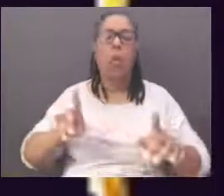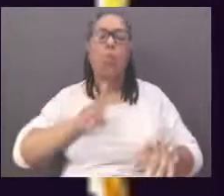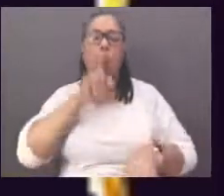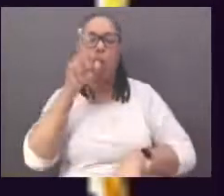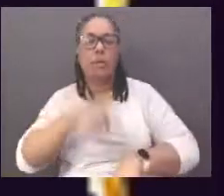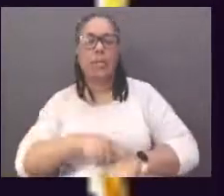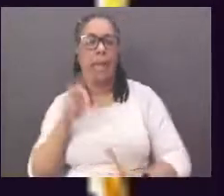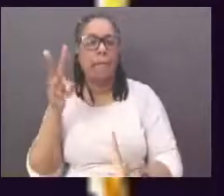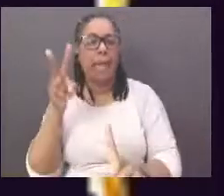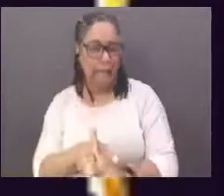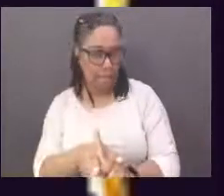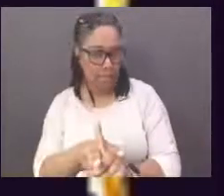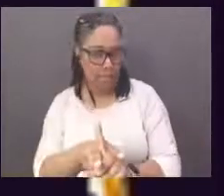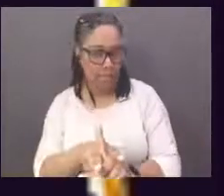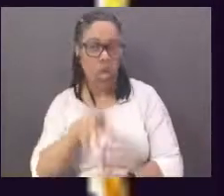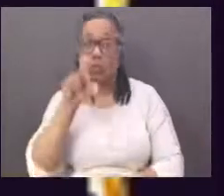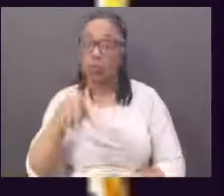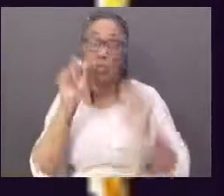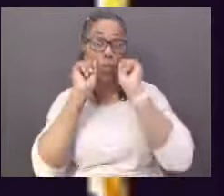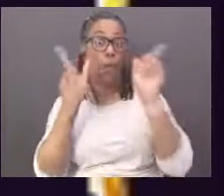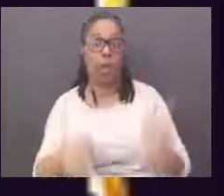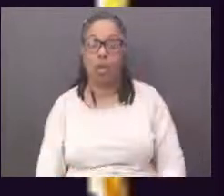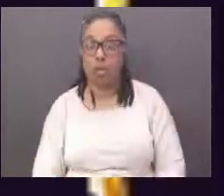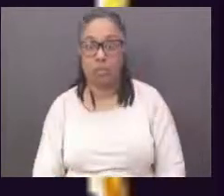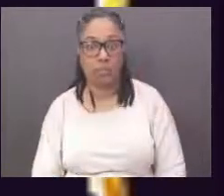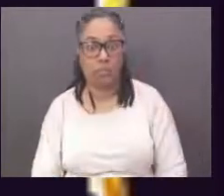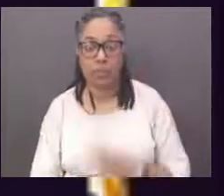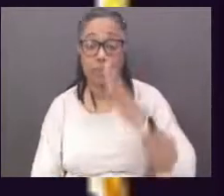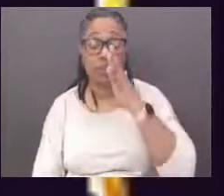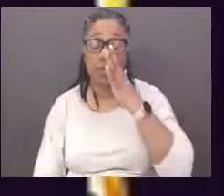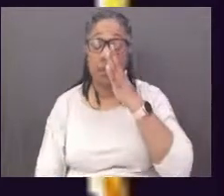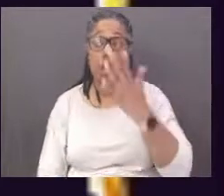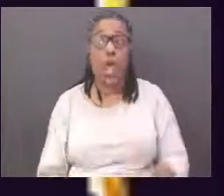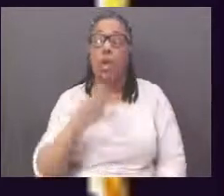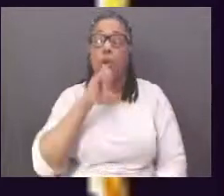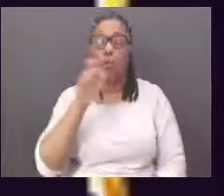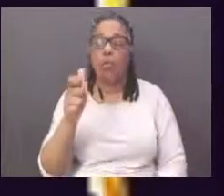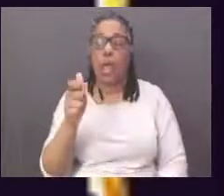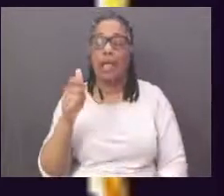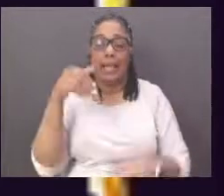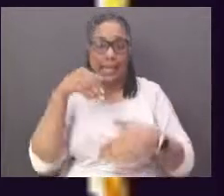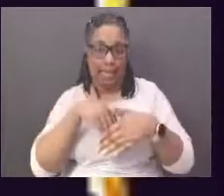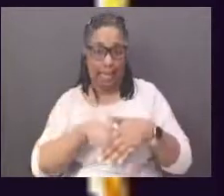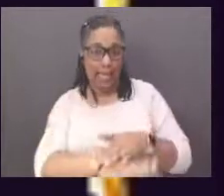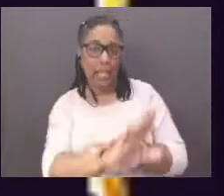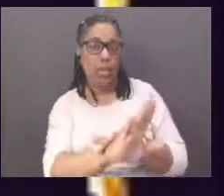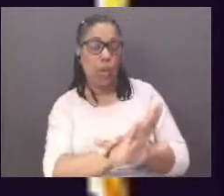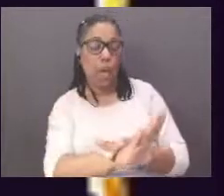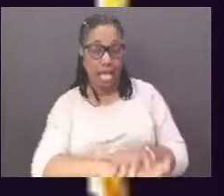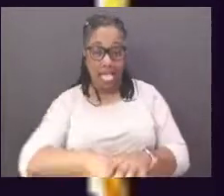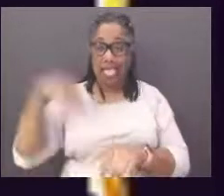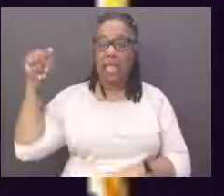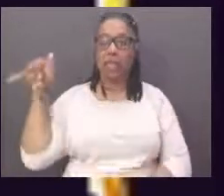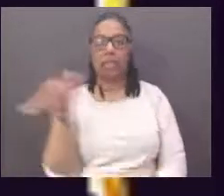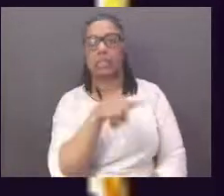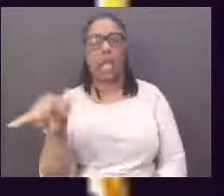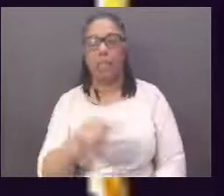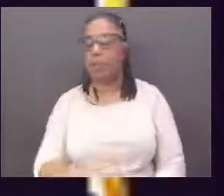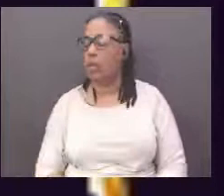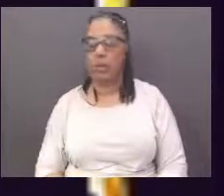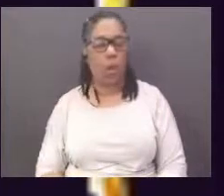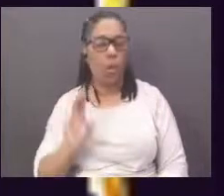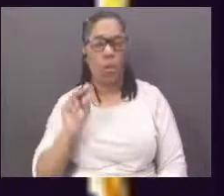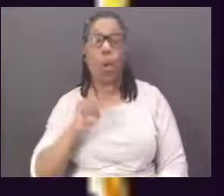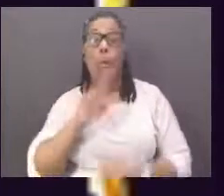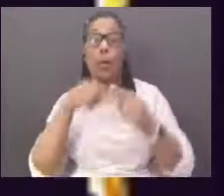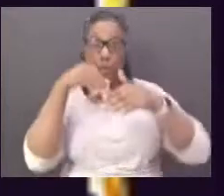we better wake up. We don't need to re-enter the same way we left. We better pray with power and with boldness and